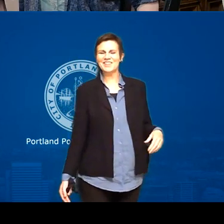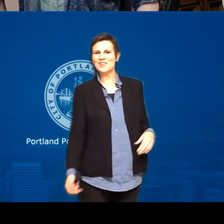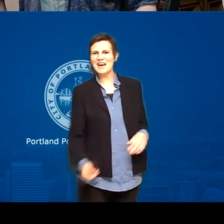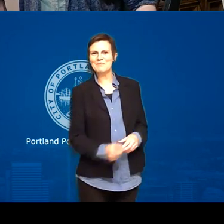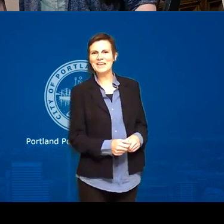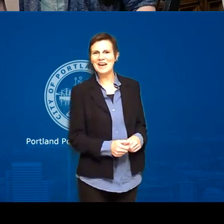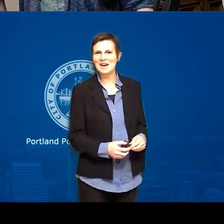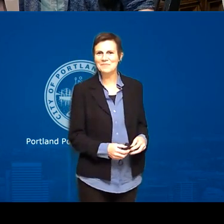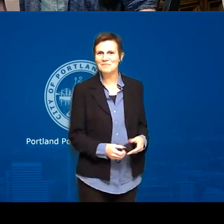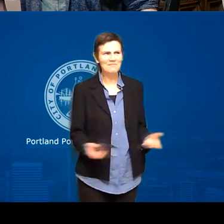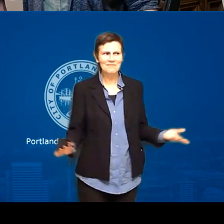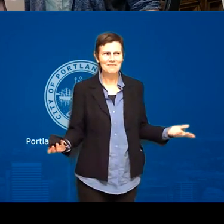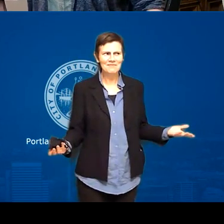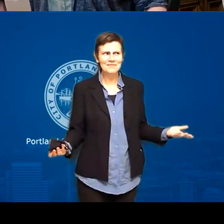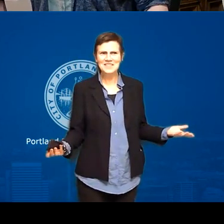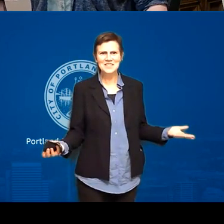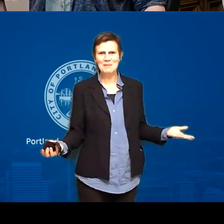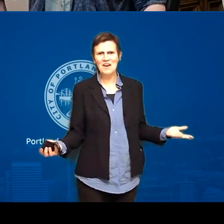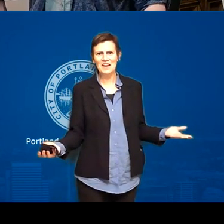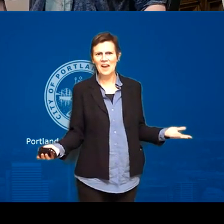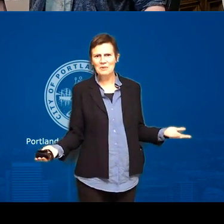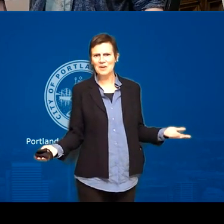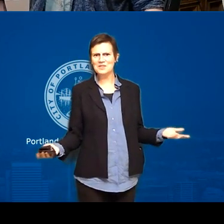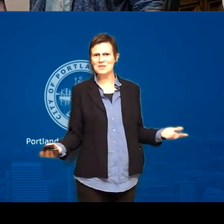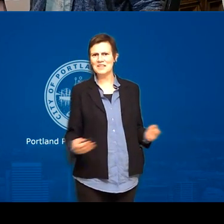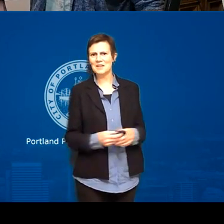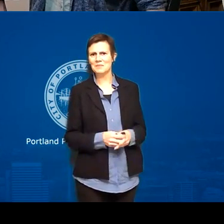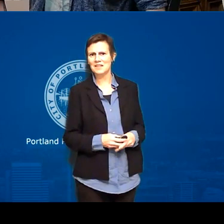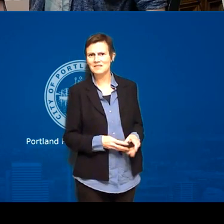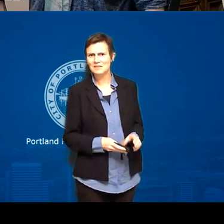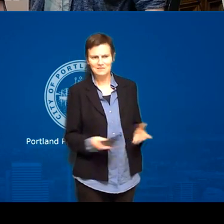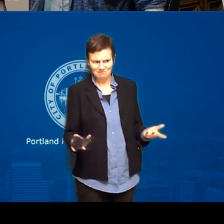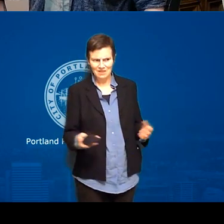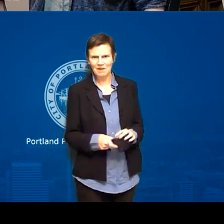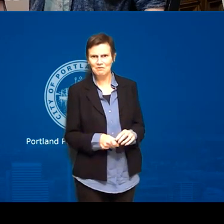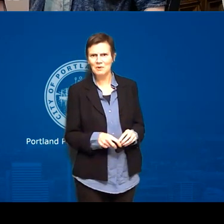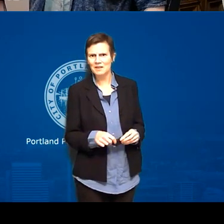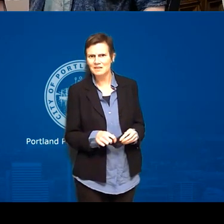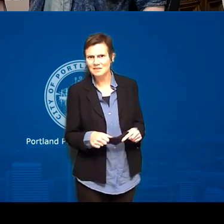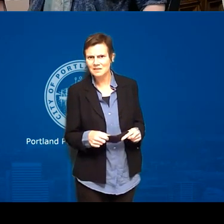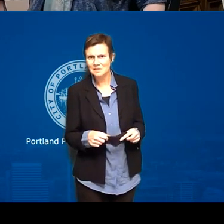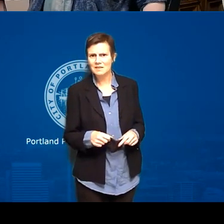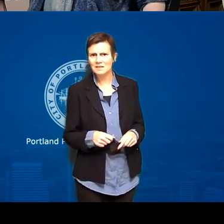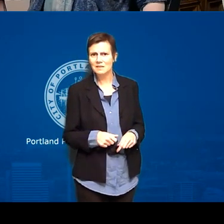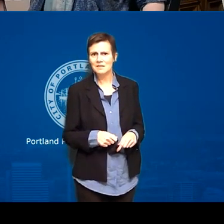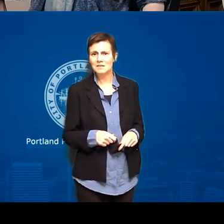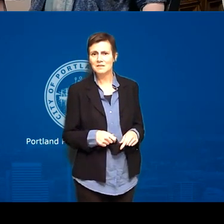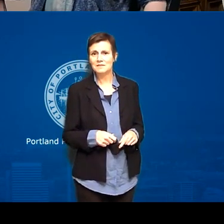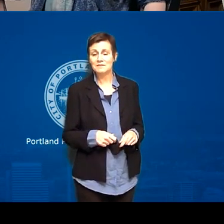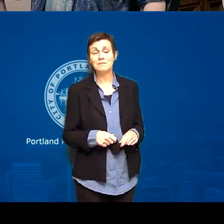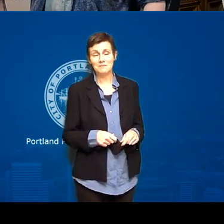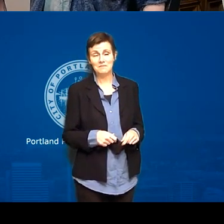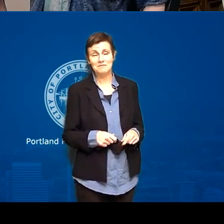Taylor, you cracked me up. This is America. Everyone owes the bank something. Everyone. You are quite